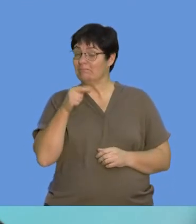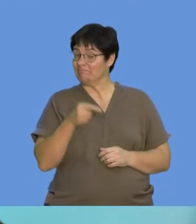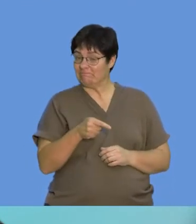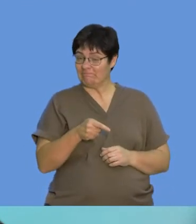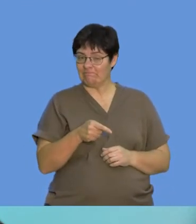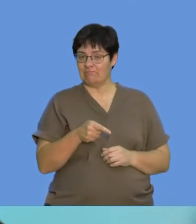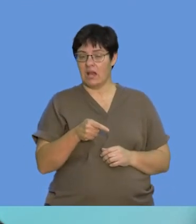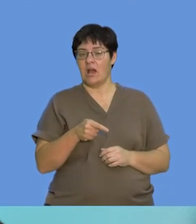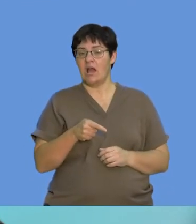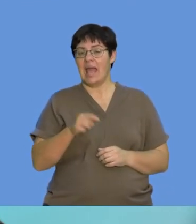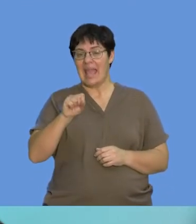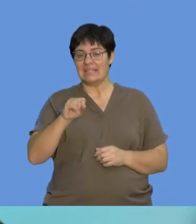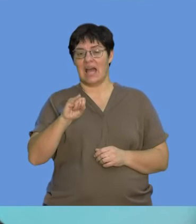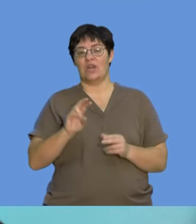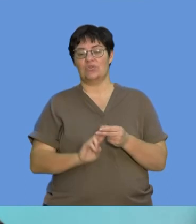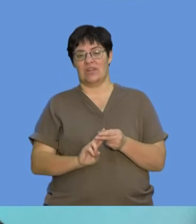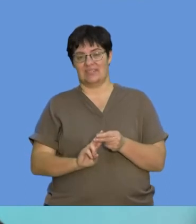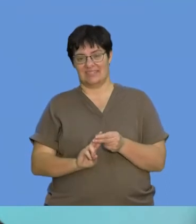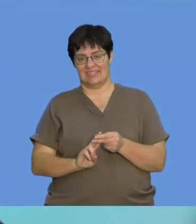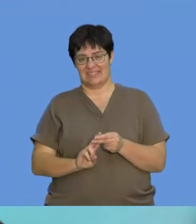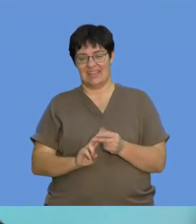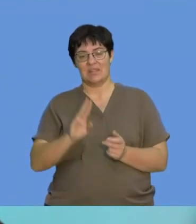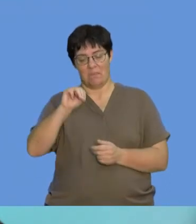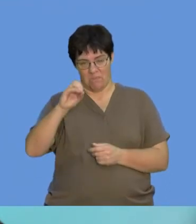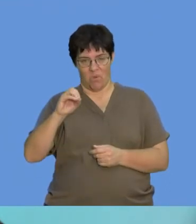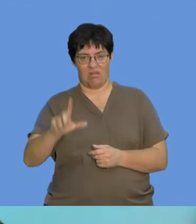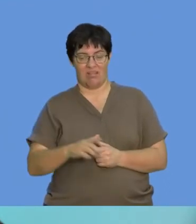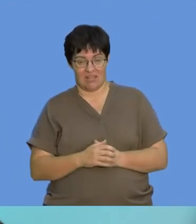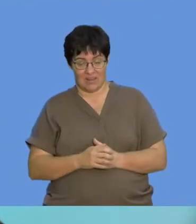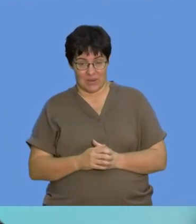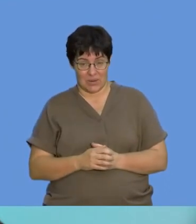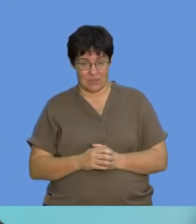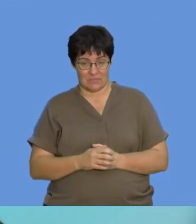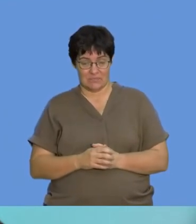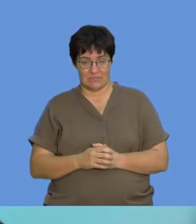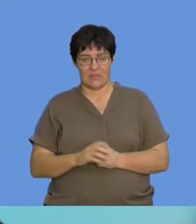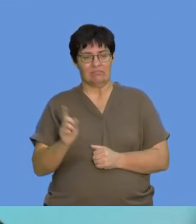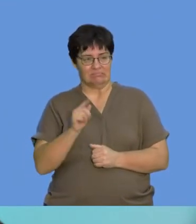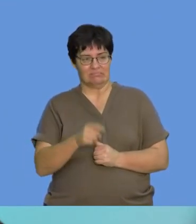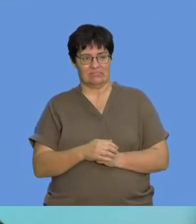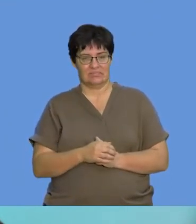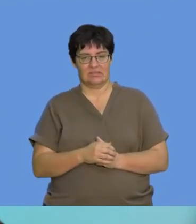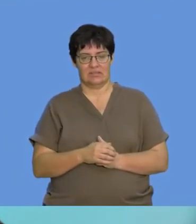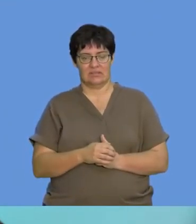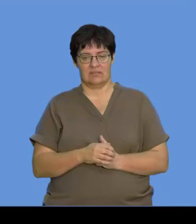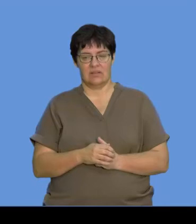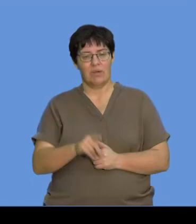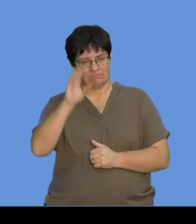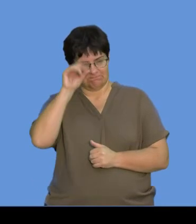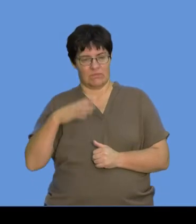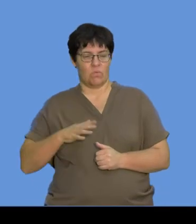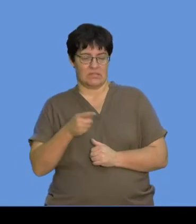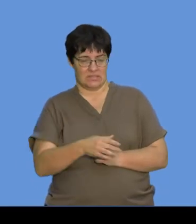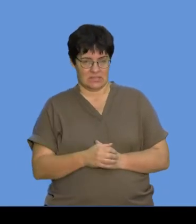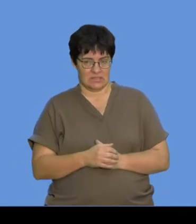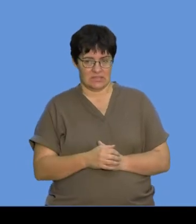but that big number is actually based on the SI unit of quantity of matter, which is the mole, okay? So that's what